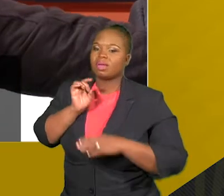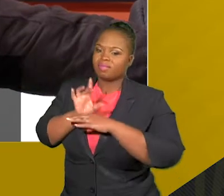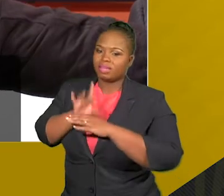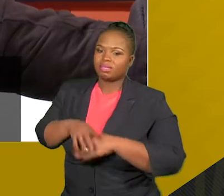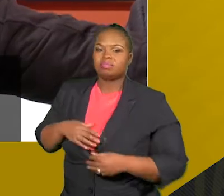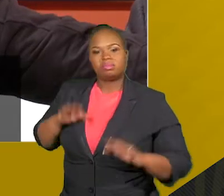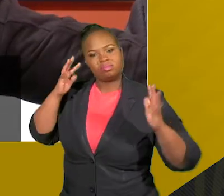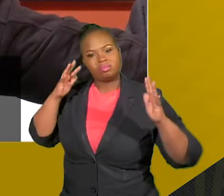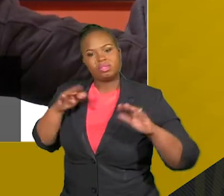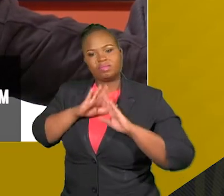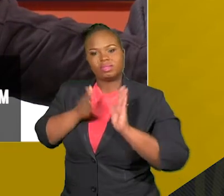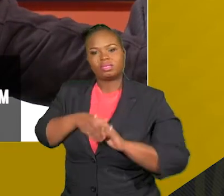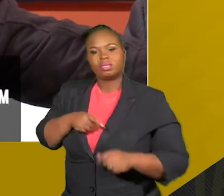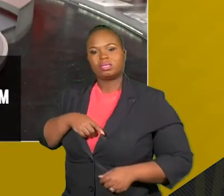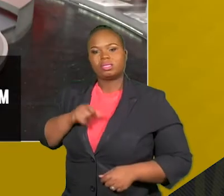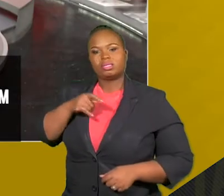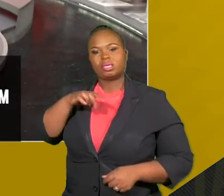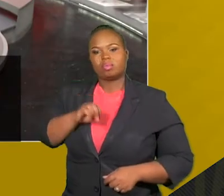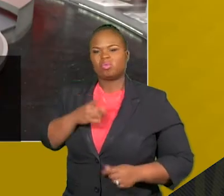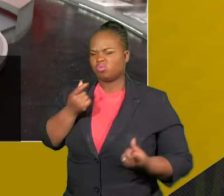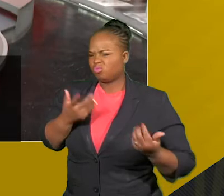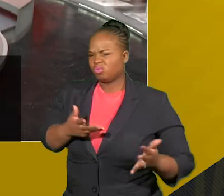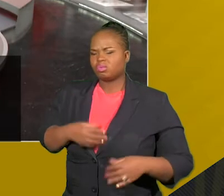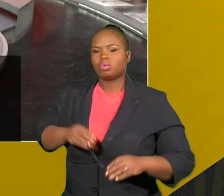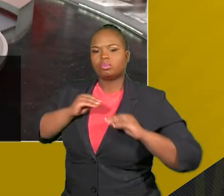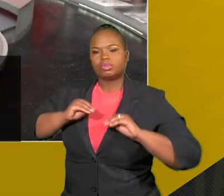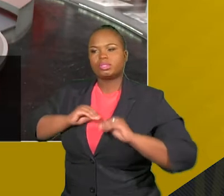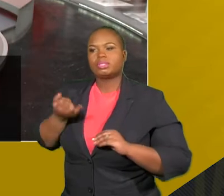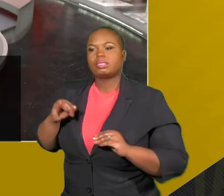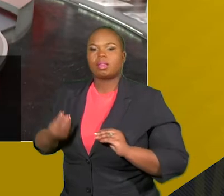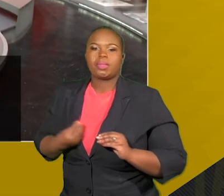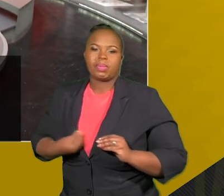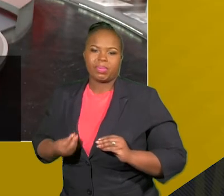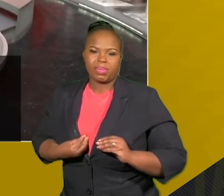to applaud into enziwa ngabomntate Thepo. Let's train them when they are young.